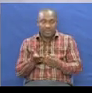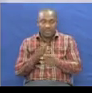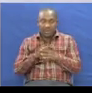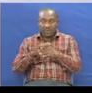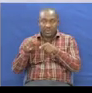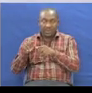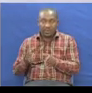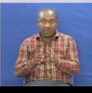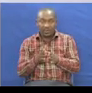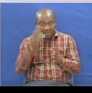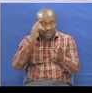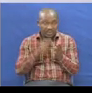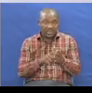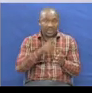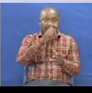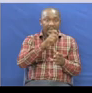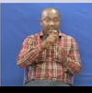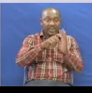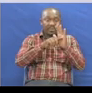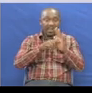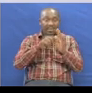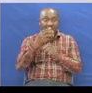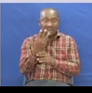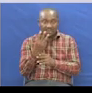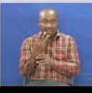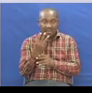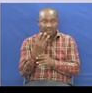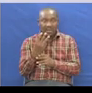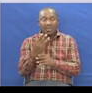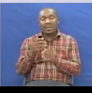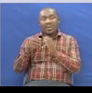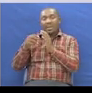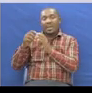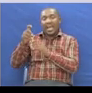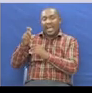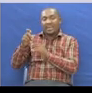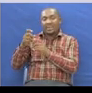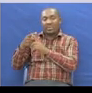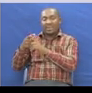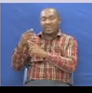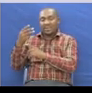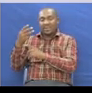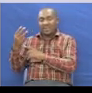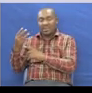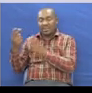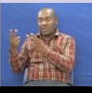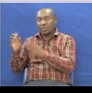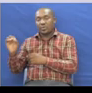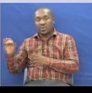form here, you will have x minus 3, x plus 3 is equal to